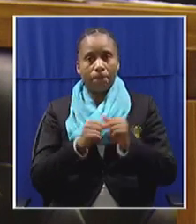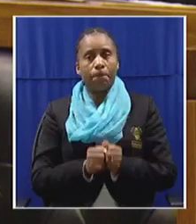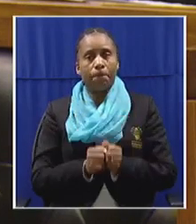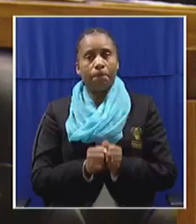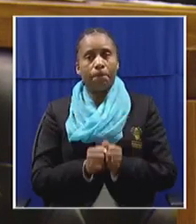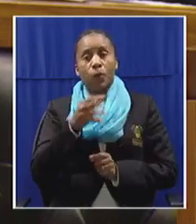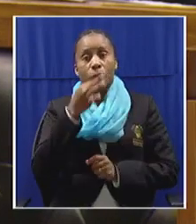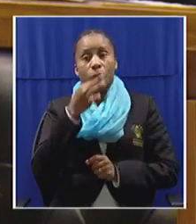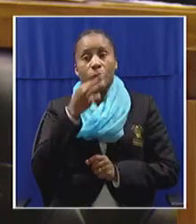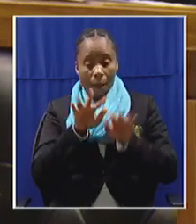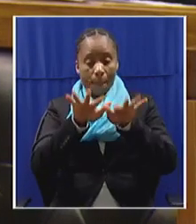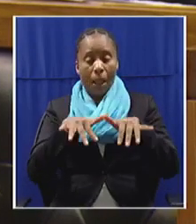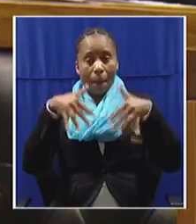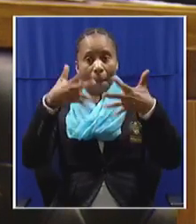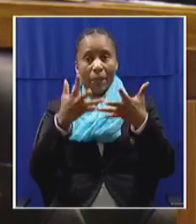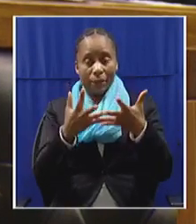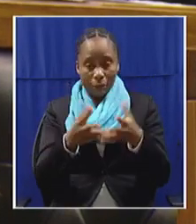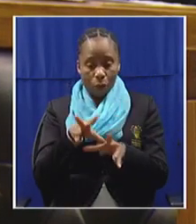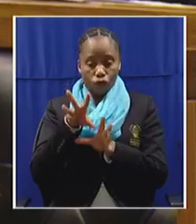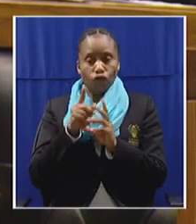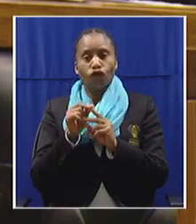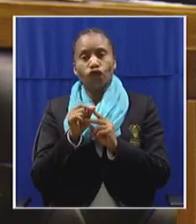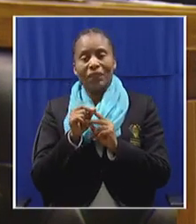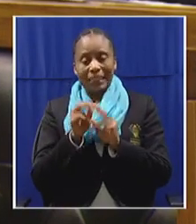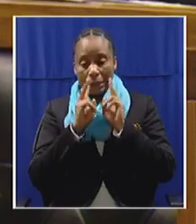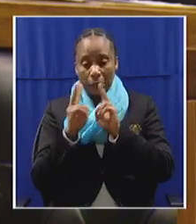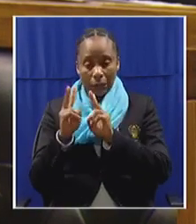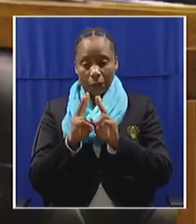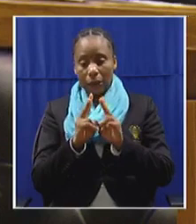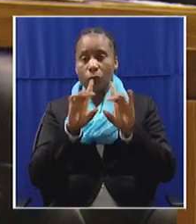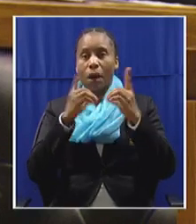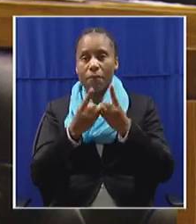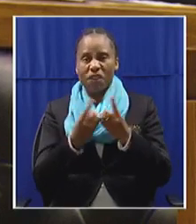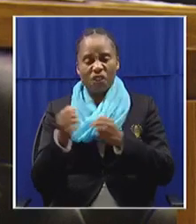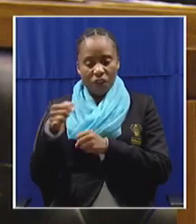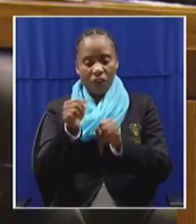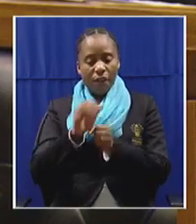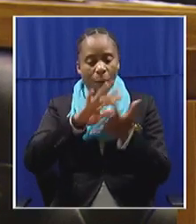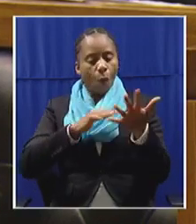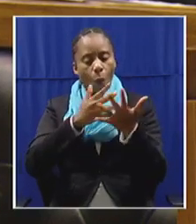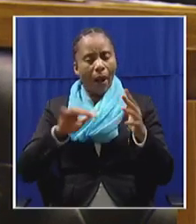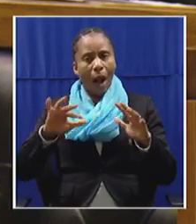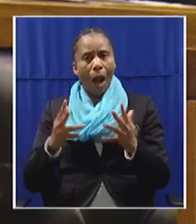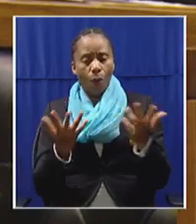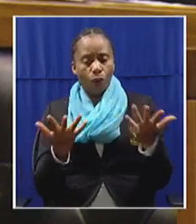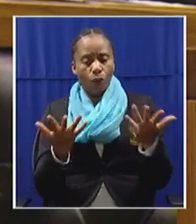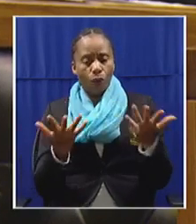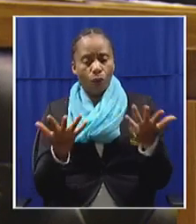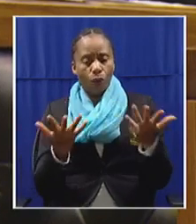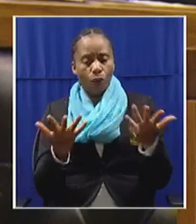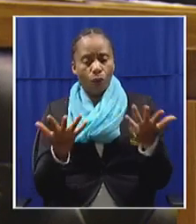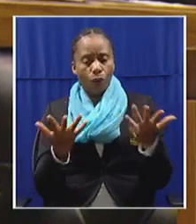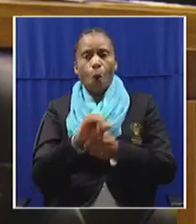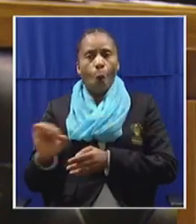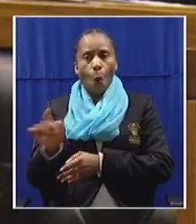will engage the department's strategic framework when it is tabled, so that together, all of us, we